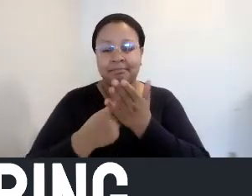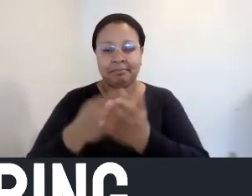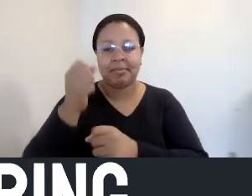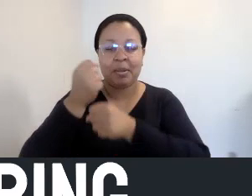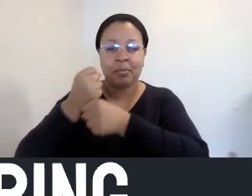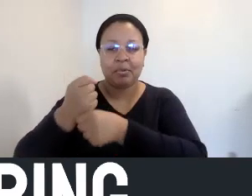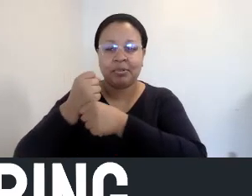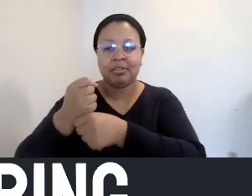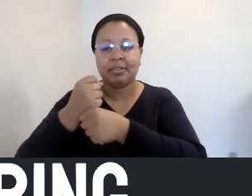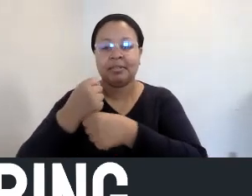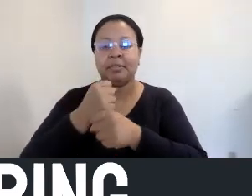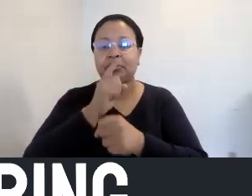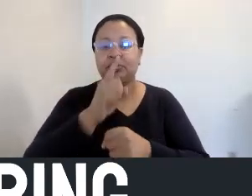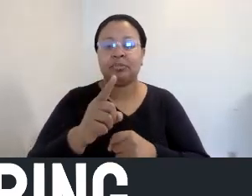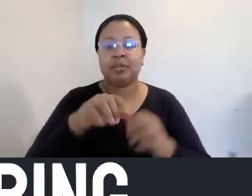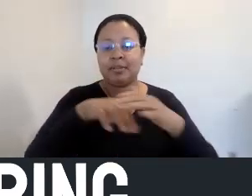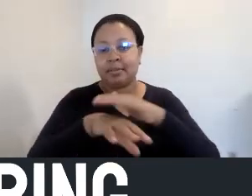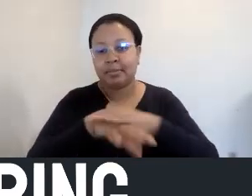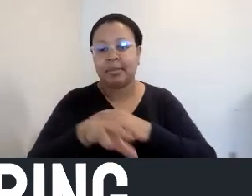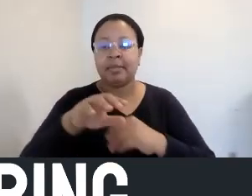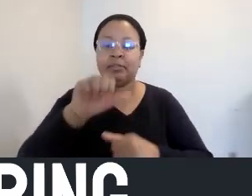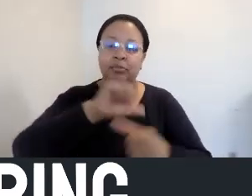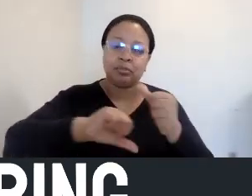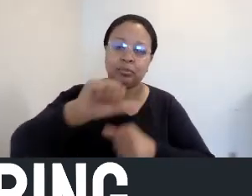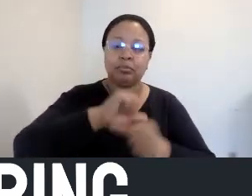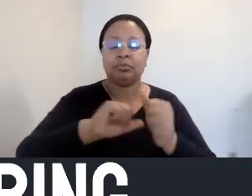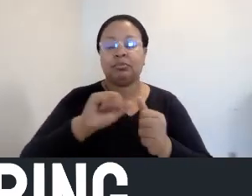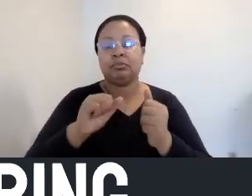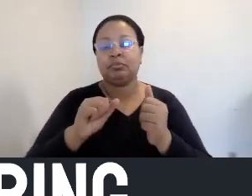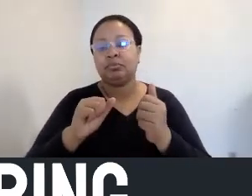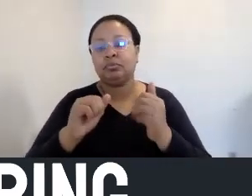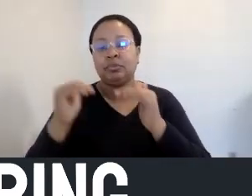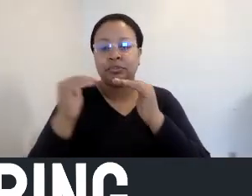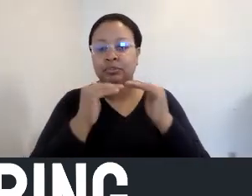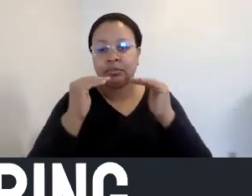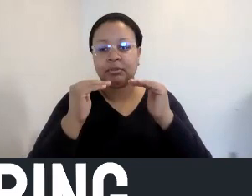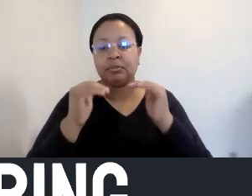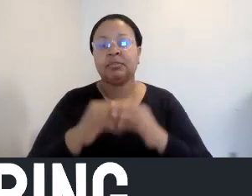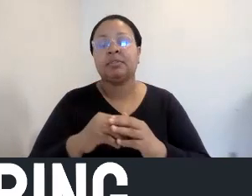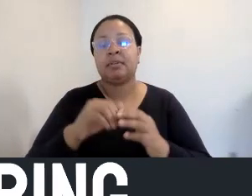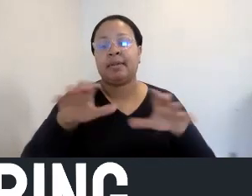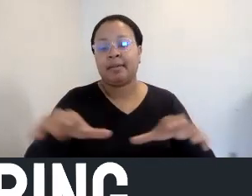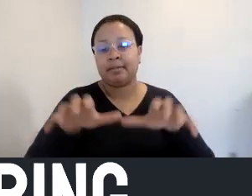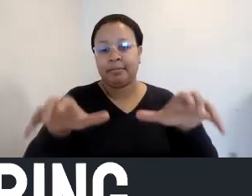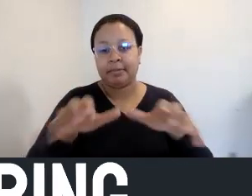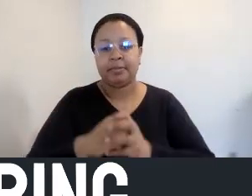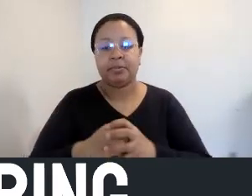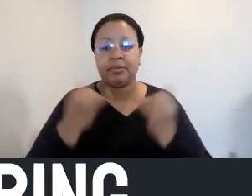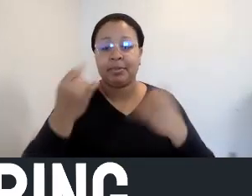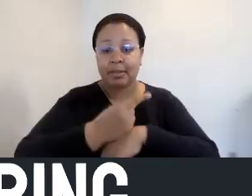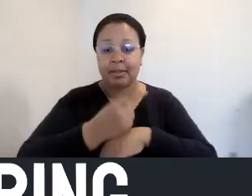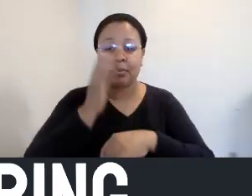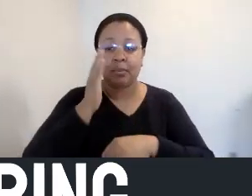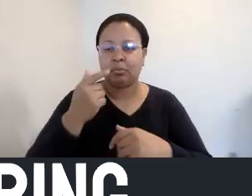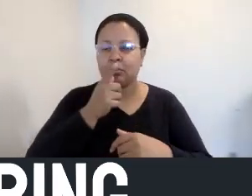is going to be hosted today by Imani Barwin, Disability Rights Pennsylvania,